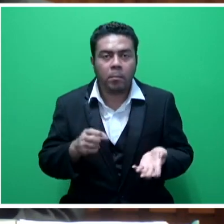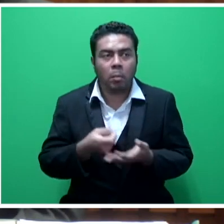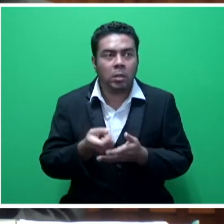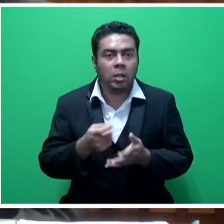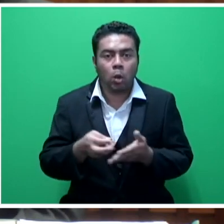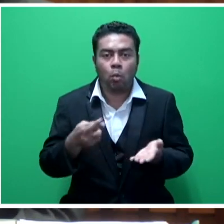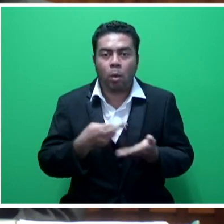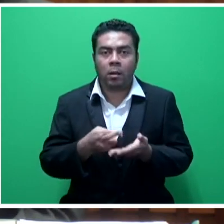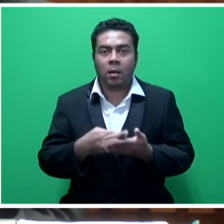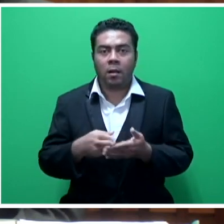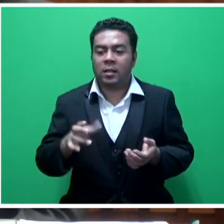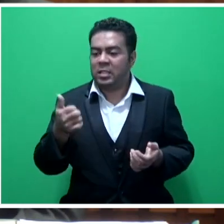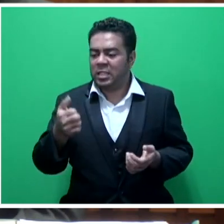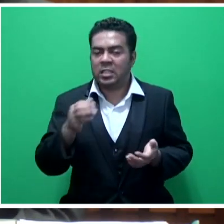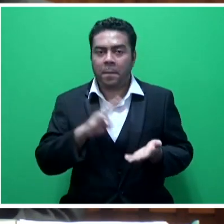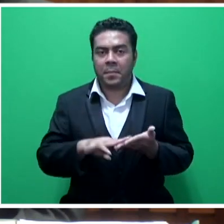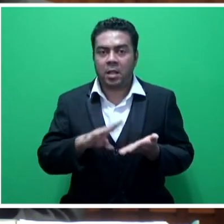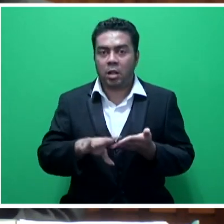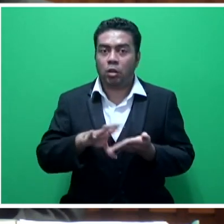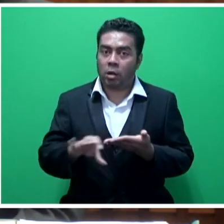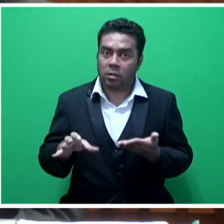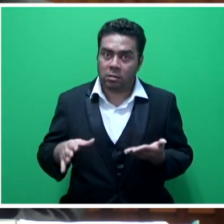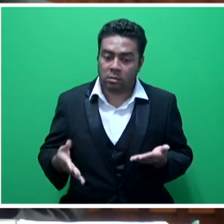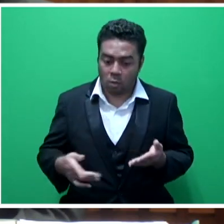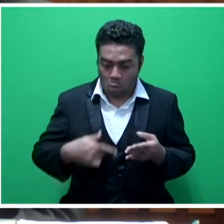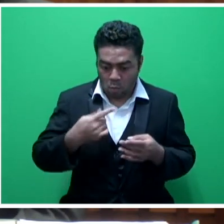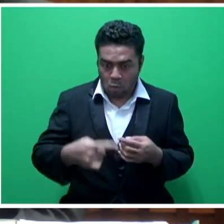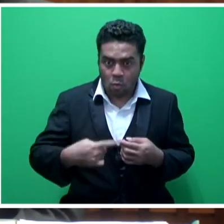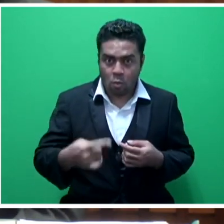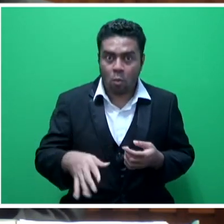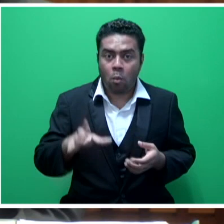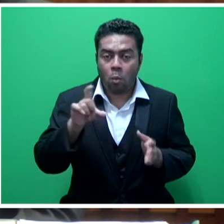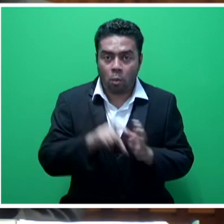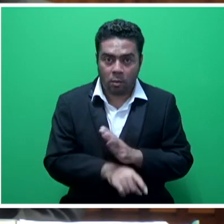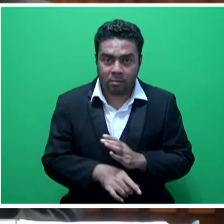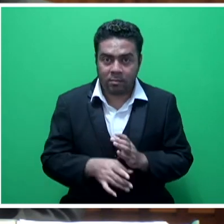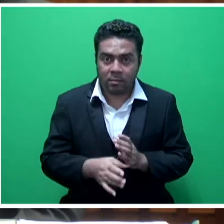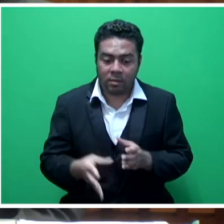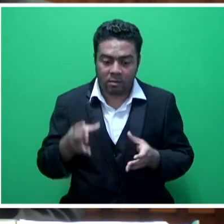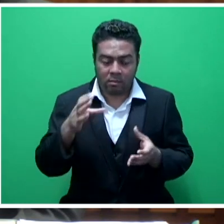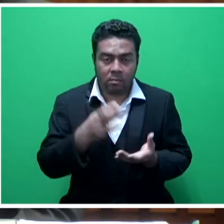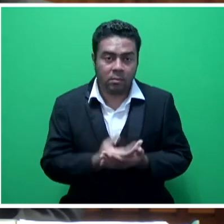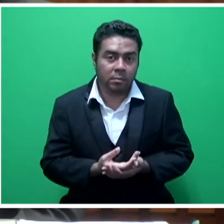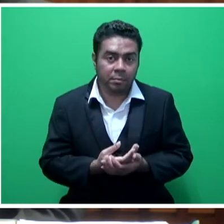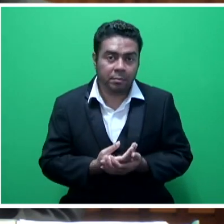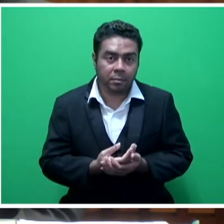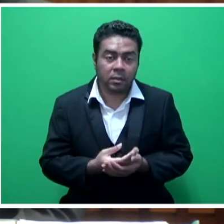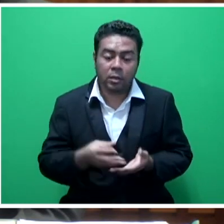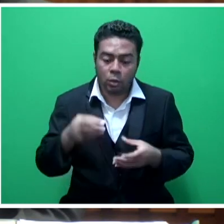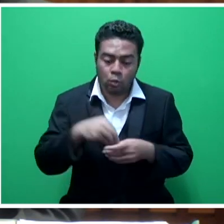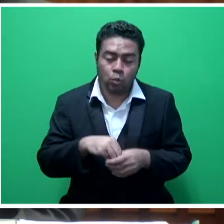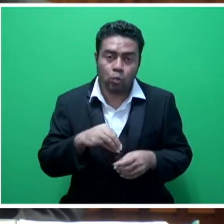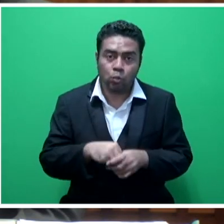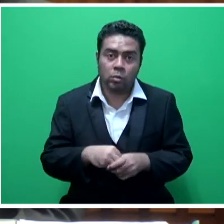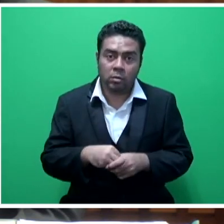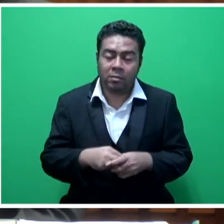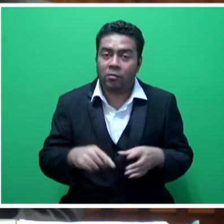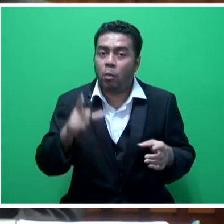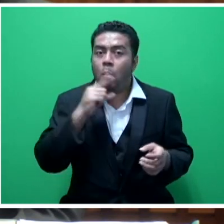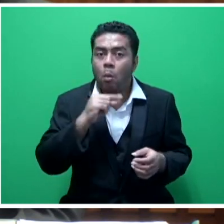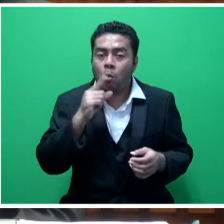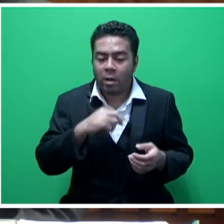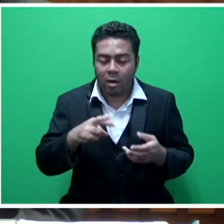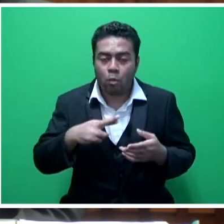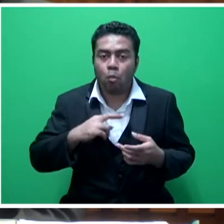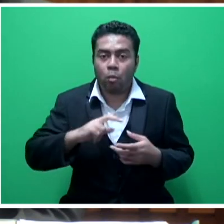etc. of Fijian $6 million. The ongoing cost savings and cash preservation initiatives, including aircraft loan and rental